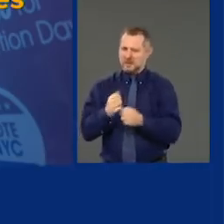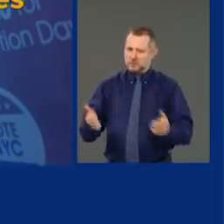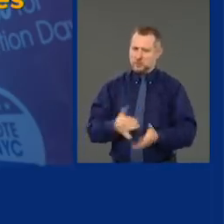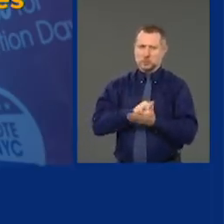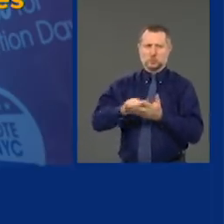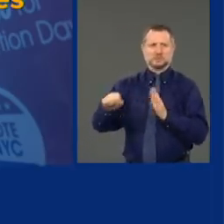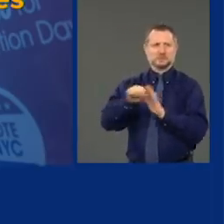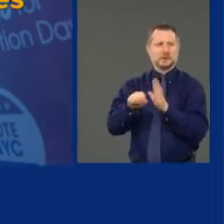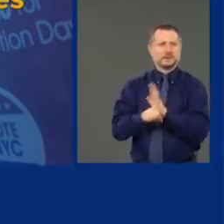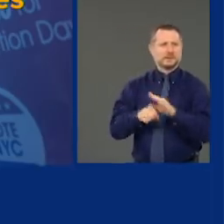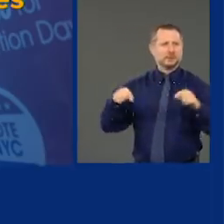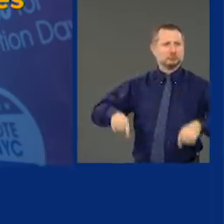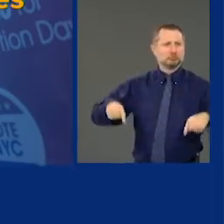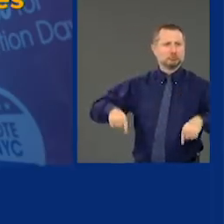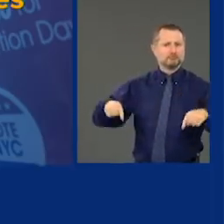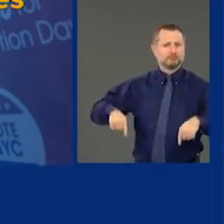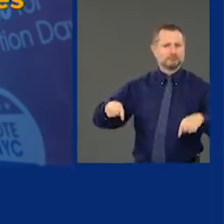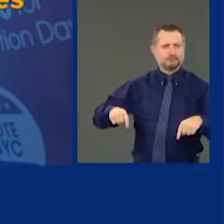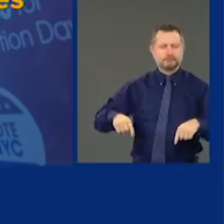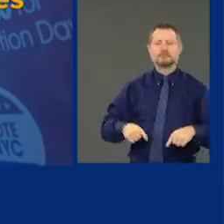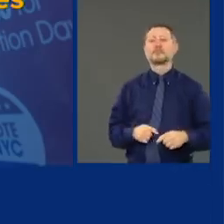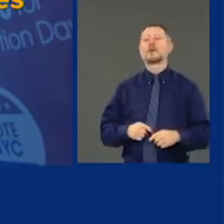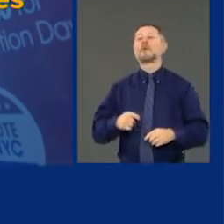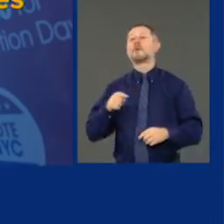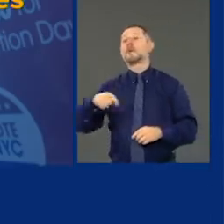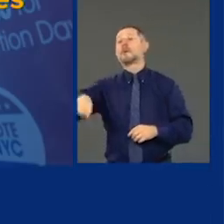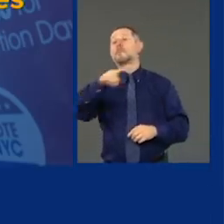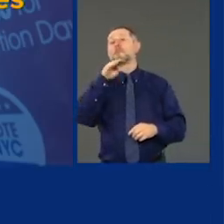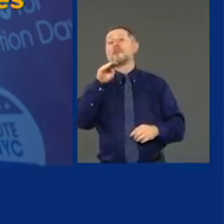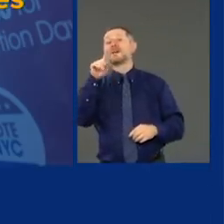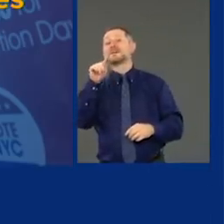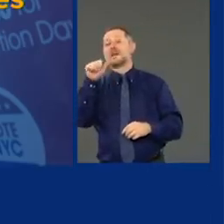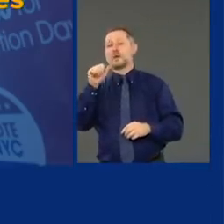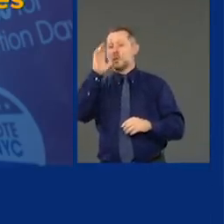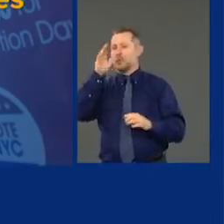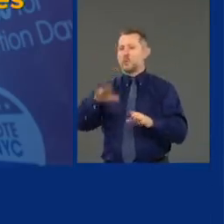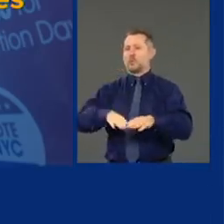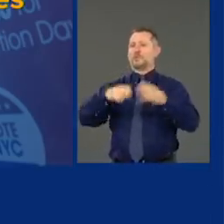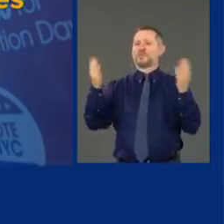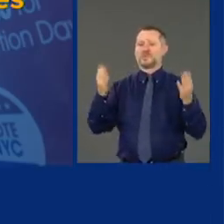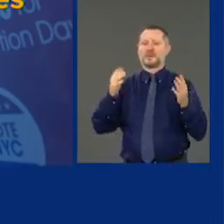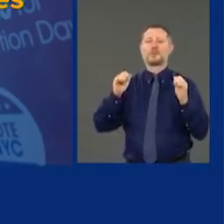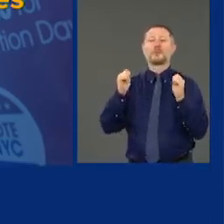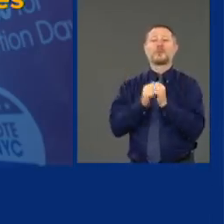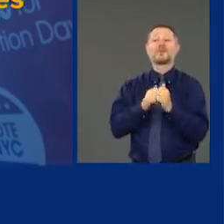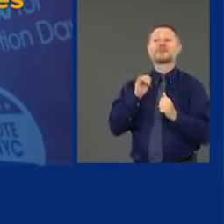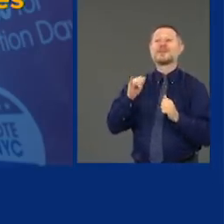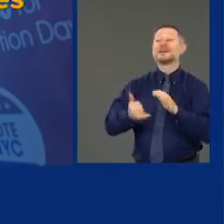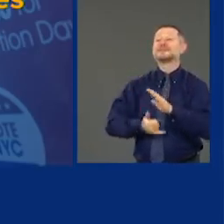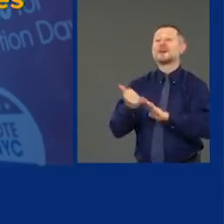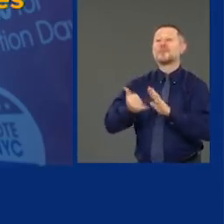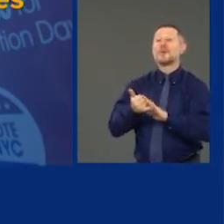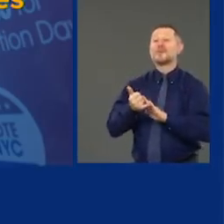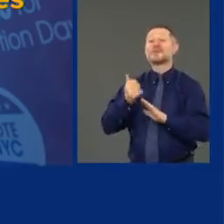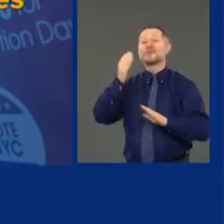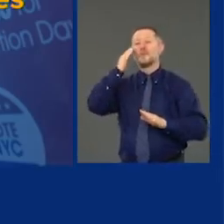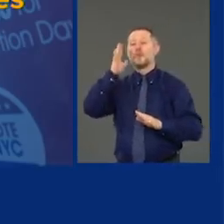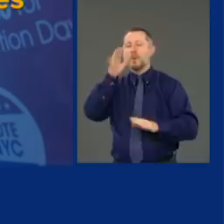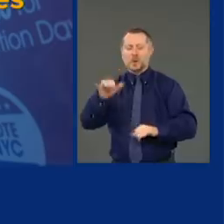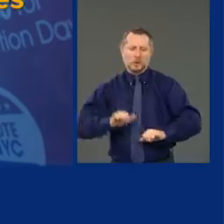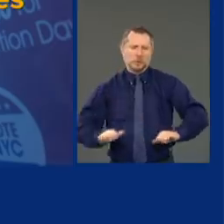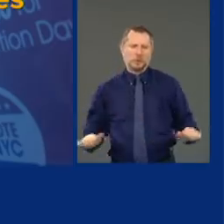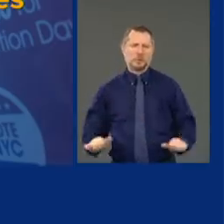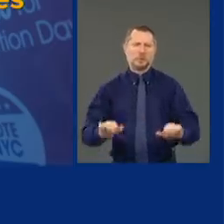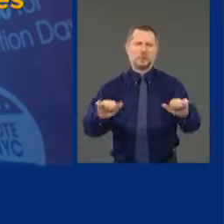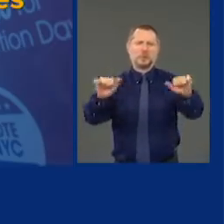the MTA reopening. The MTA will reopen with disinfected train cars, never heard